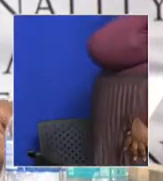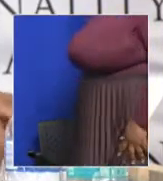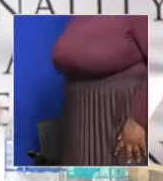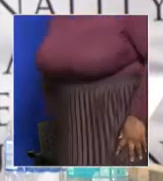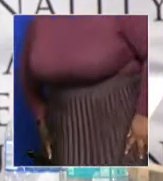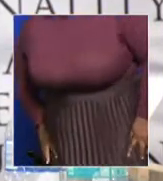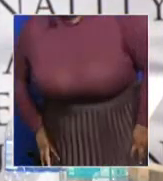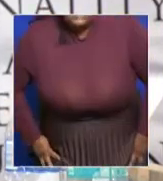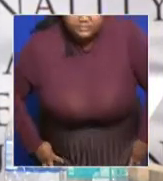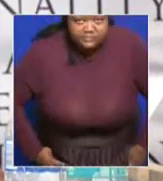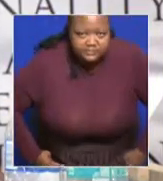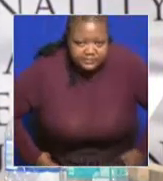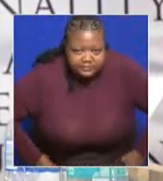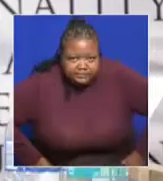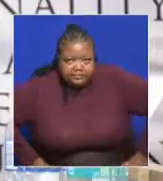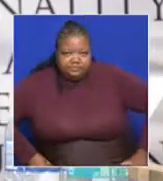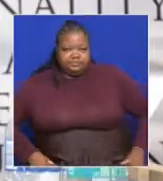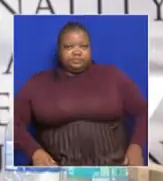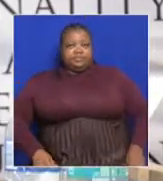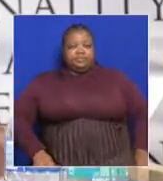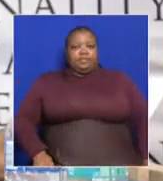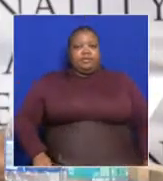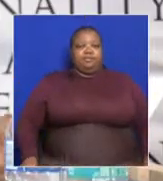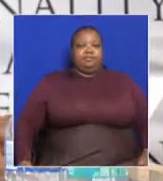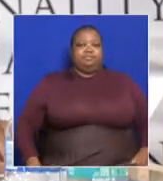And that is